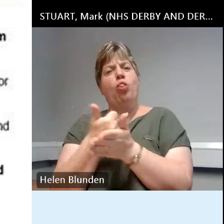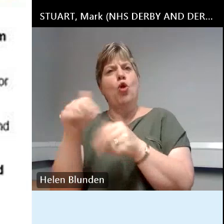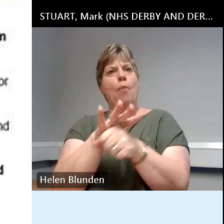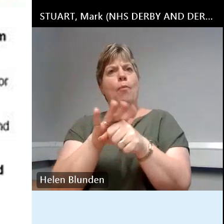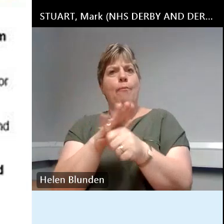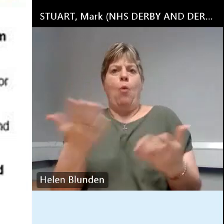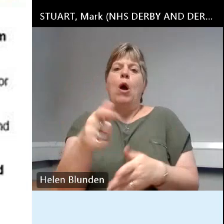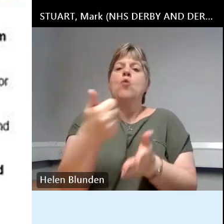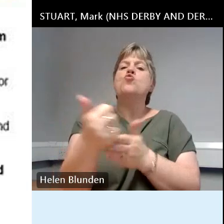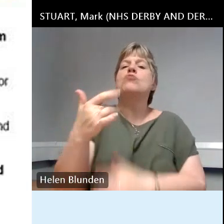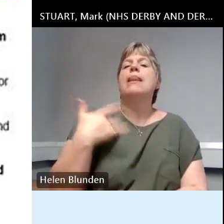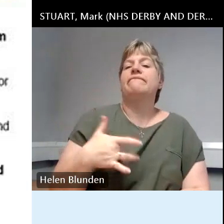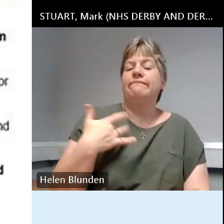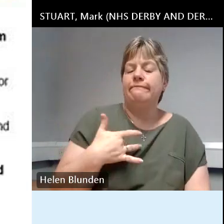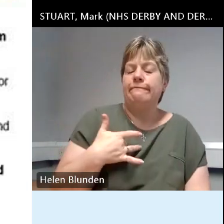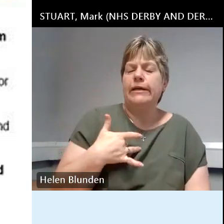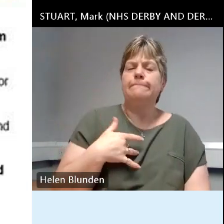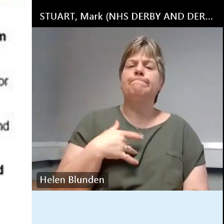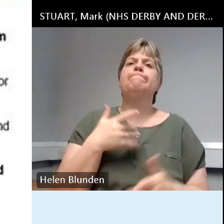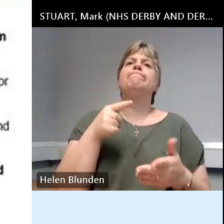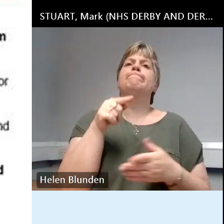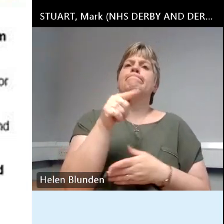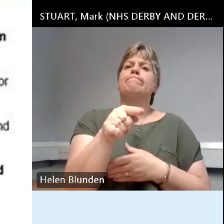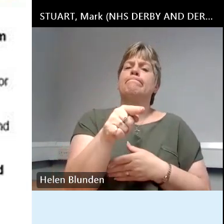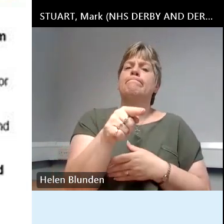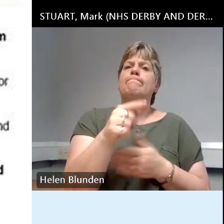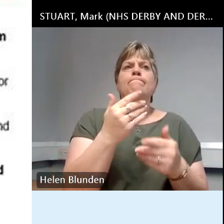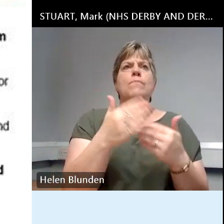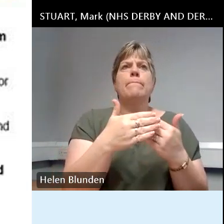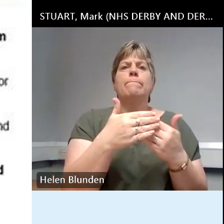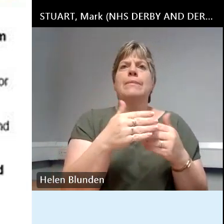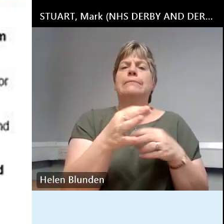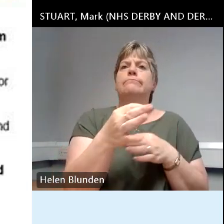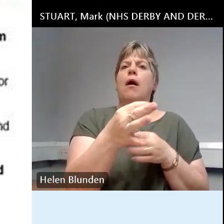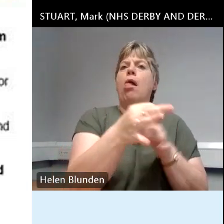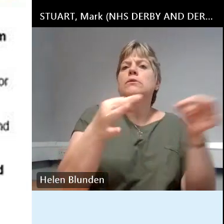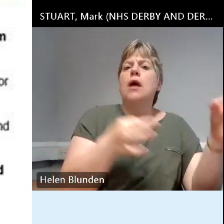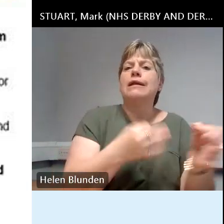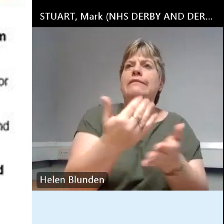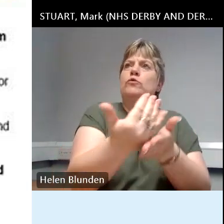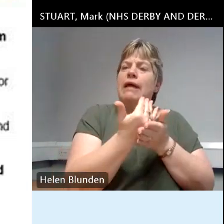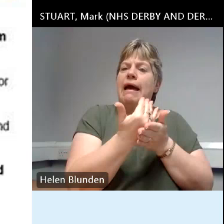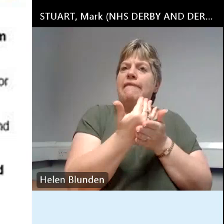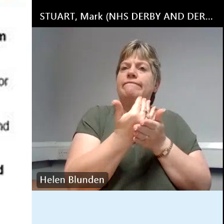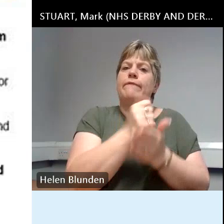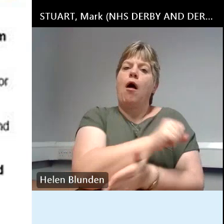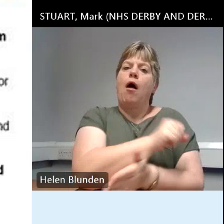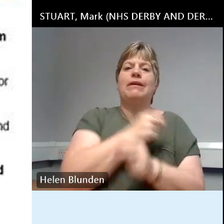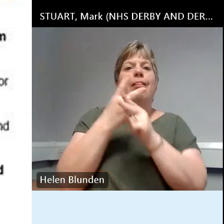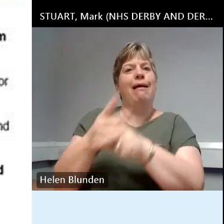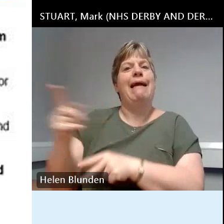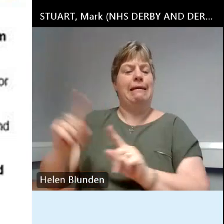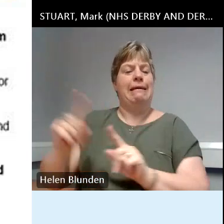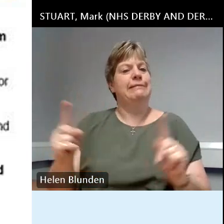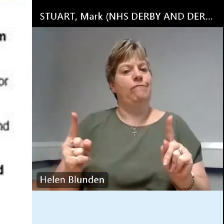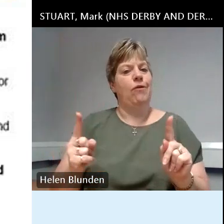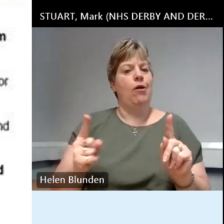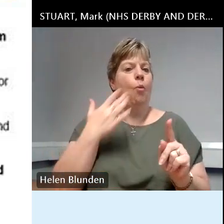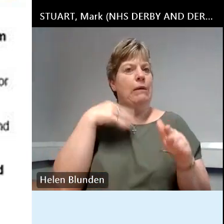in. It's a safe alternative to NHS bedded care, and the support in and on a virtual